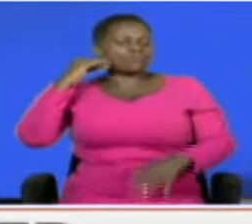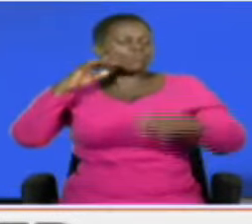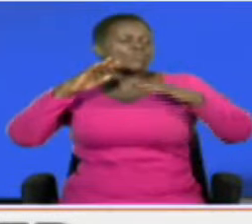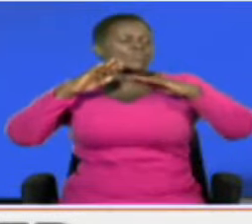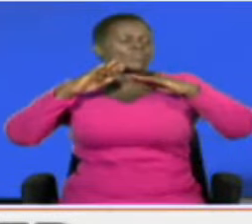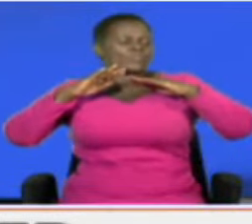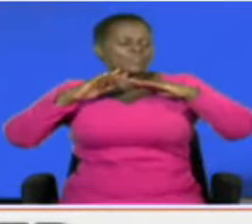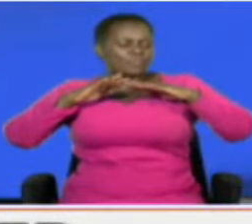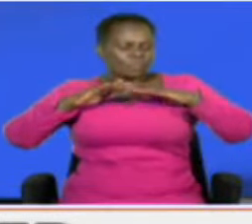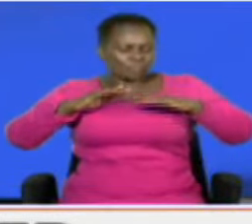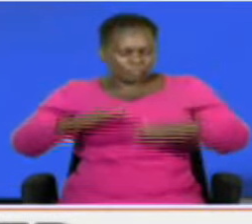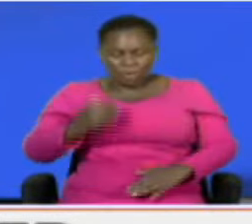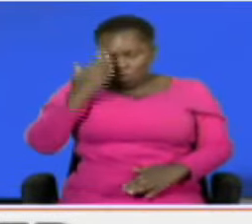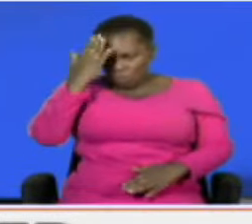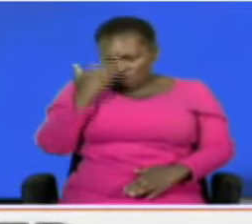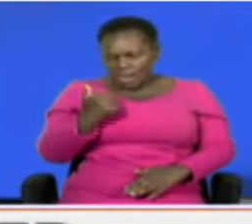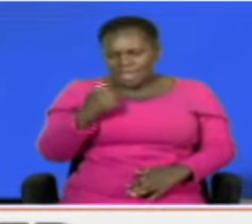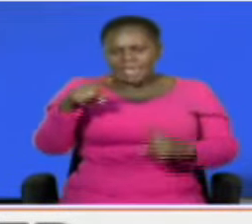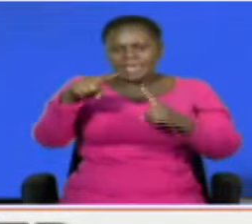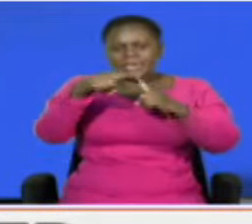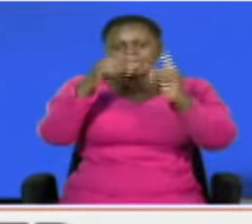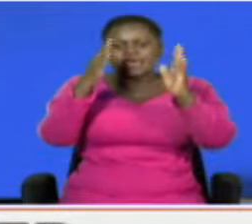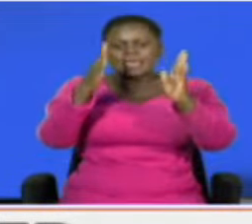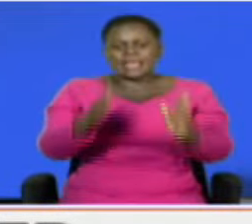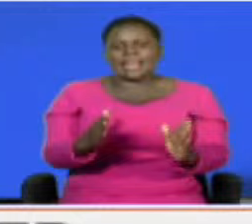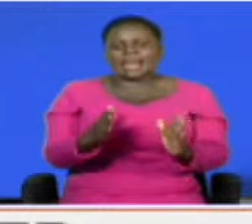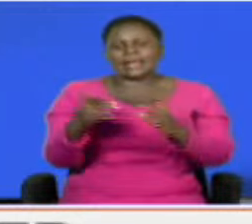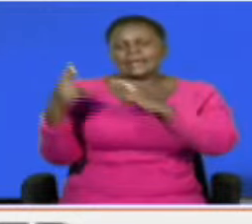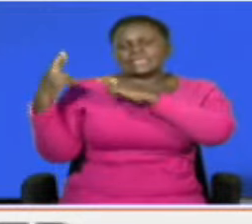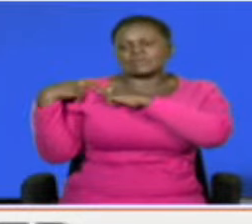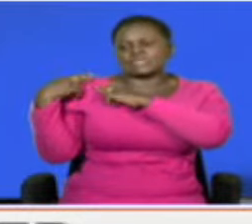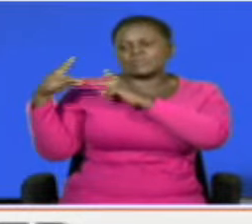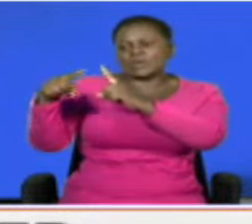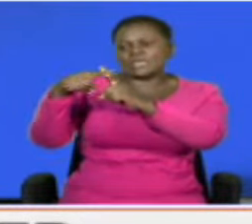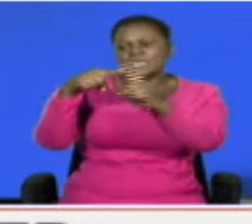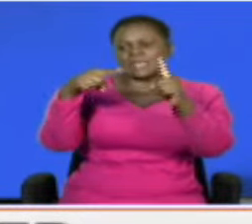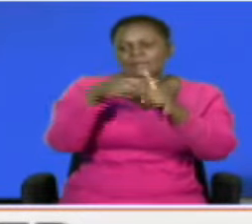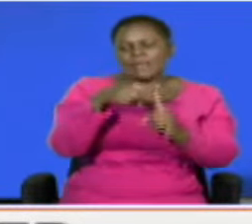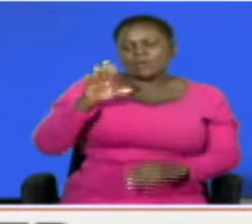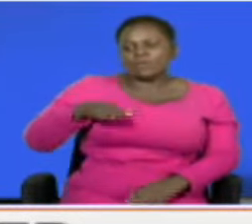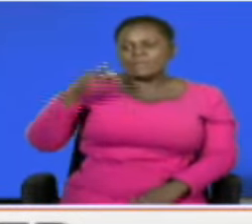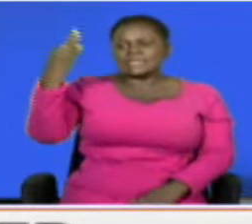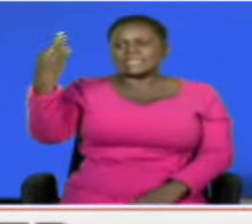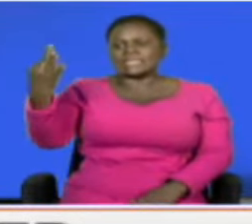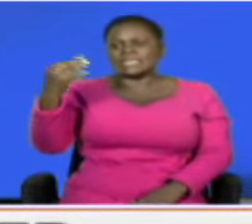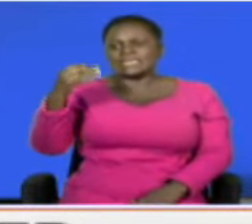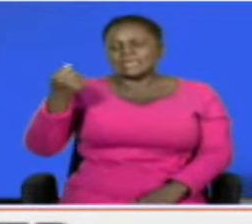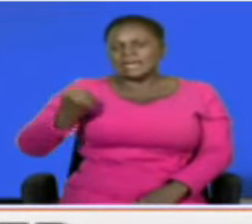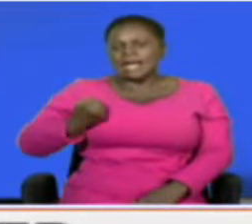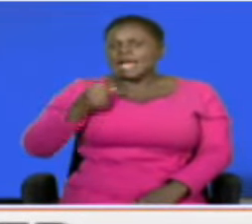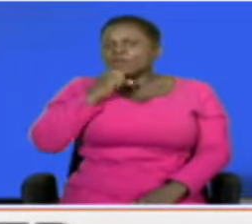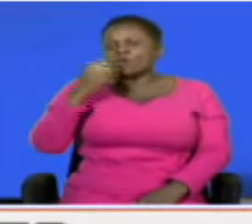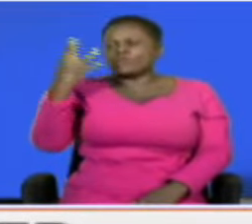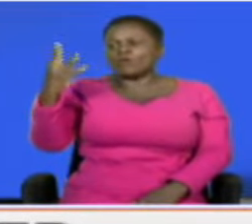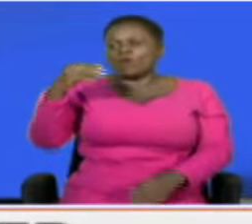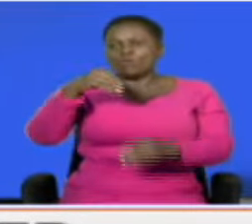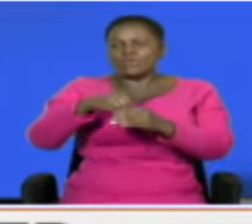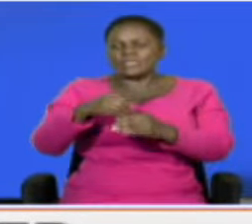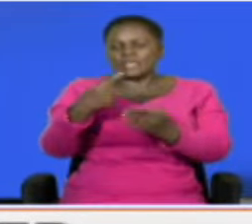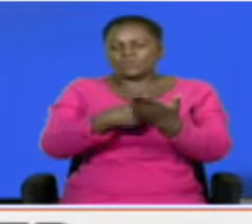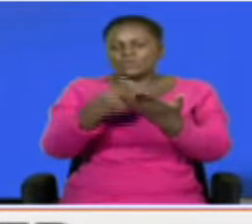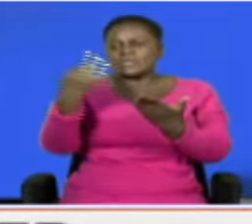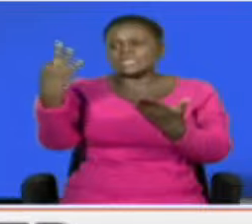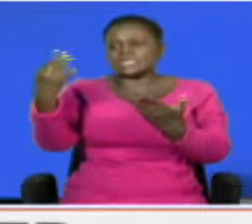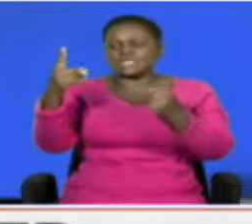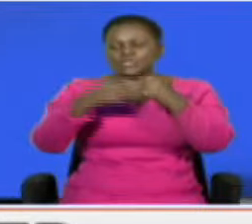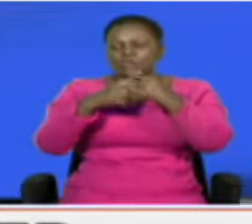relief following the arrest of a serial killer responsible for the brutal murders of three women and a four-year-old girl within a span of 3 weeks